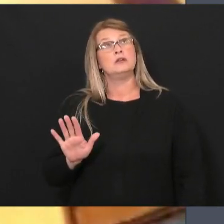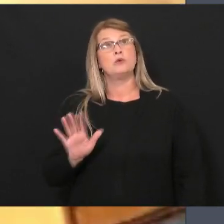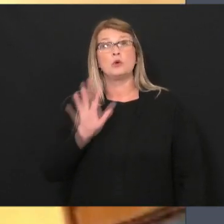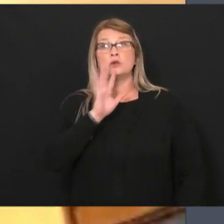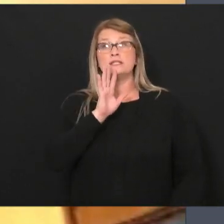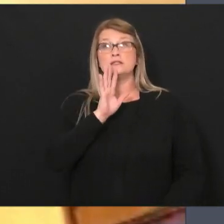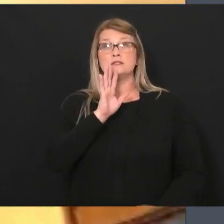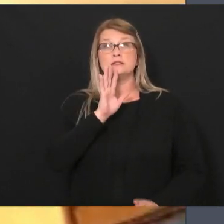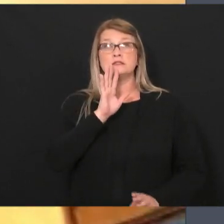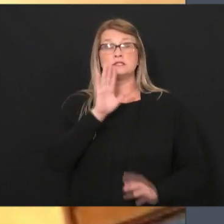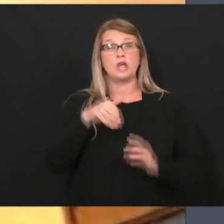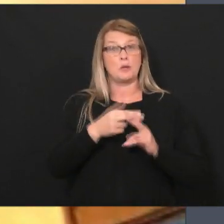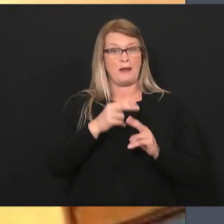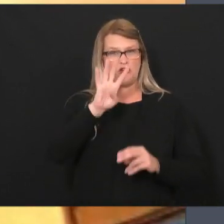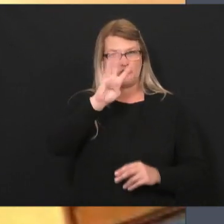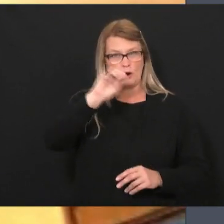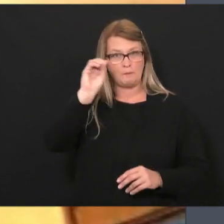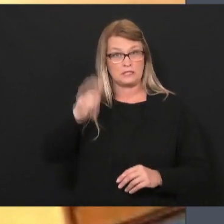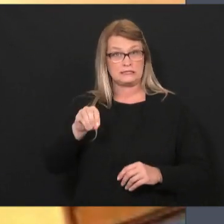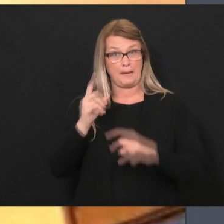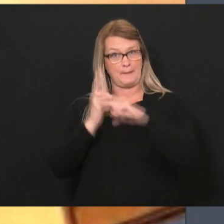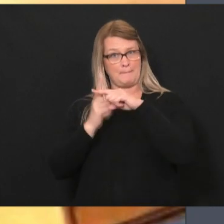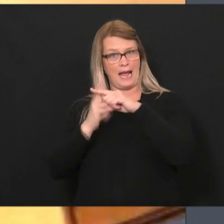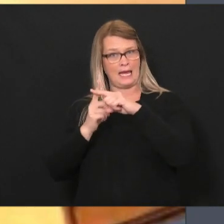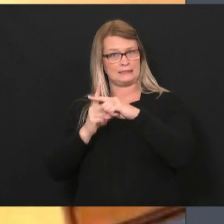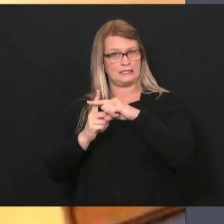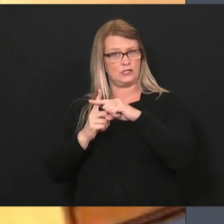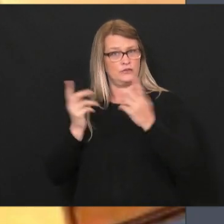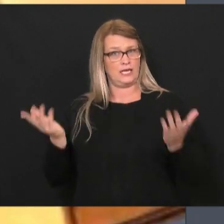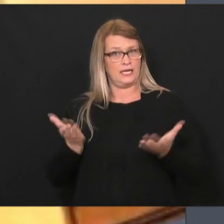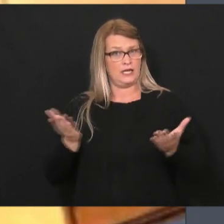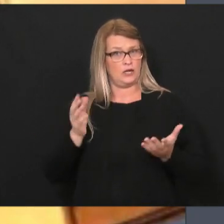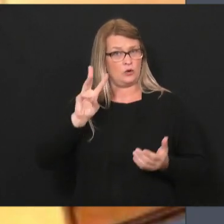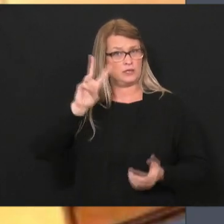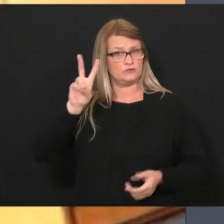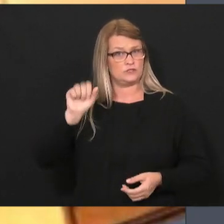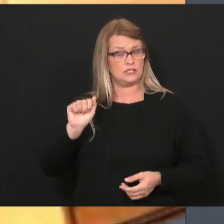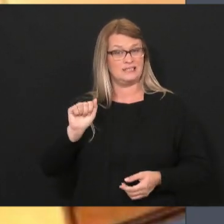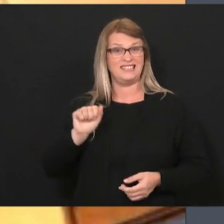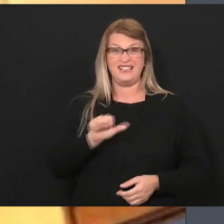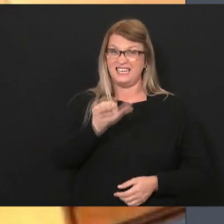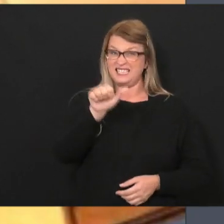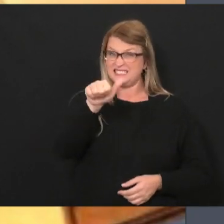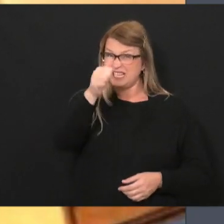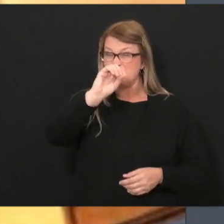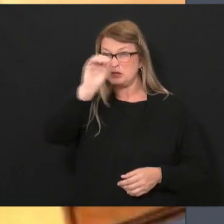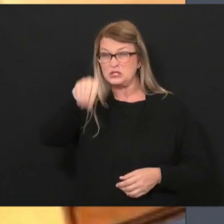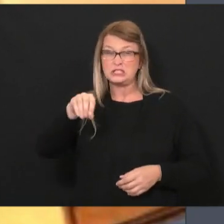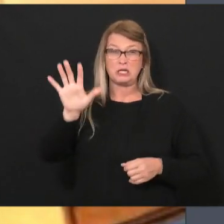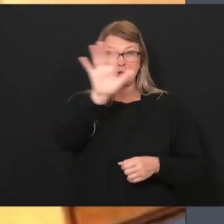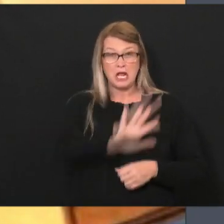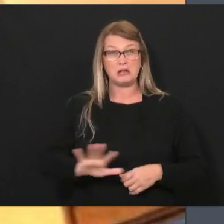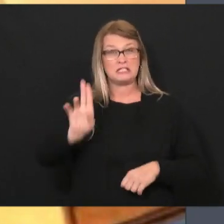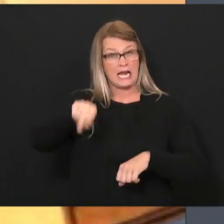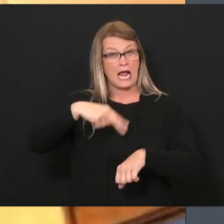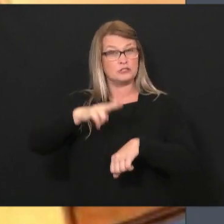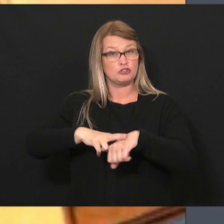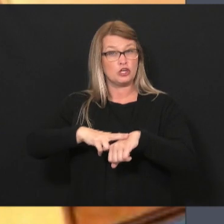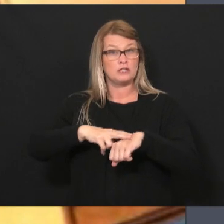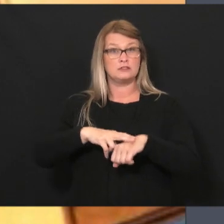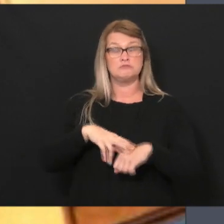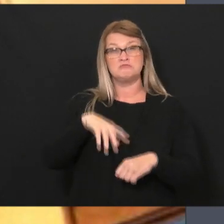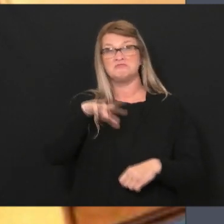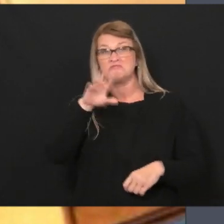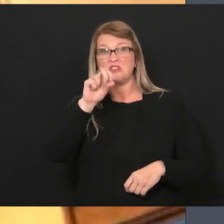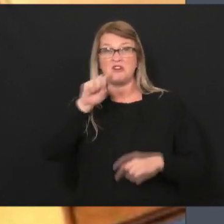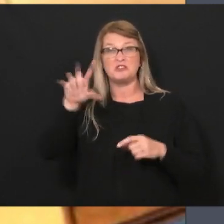about this 4% positive rate here, but and 10% nationally, 30 to 50% in New York. My